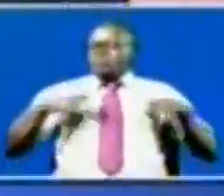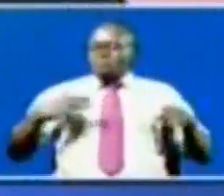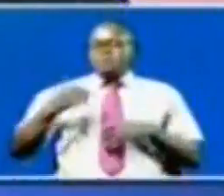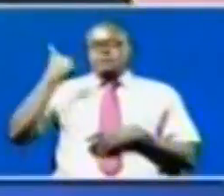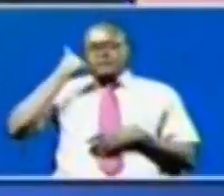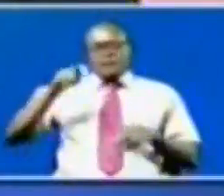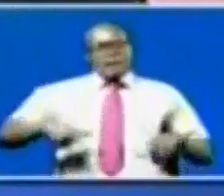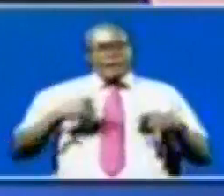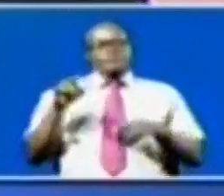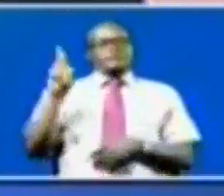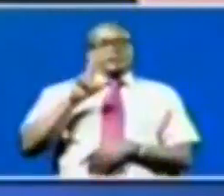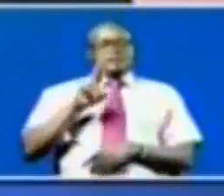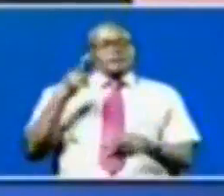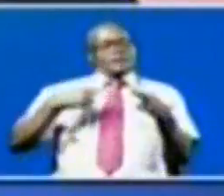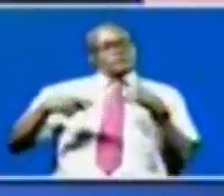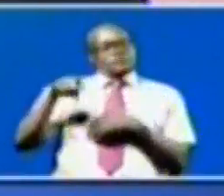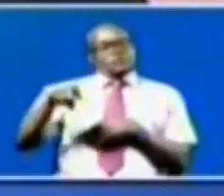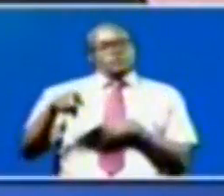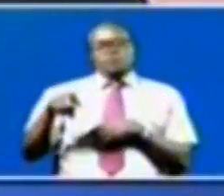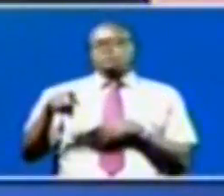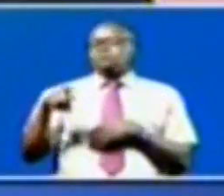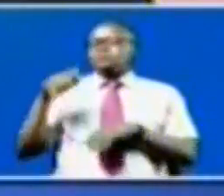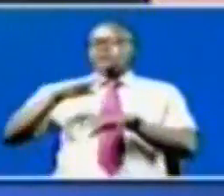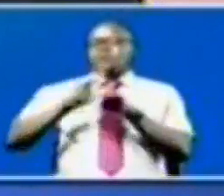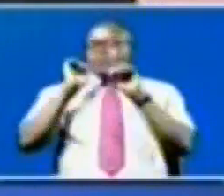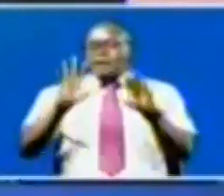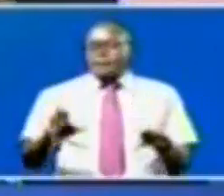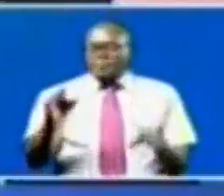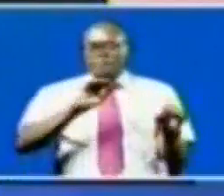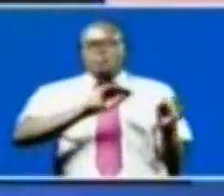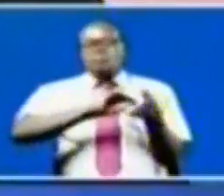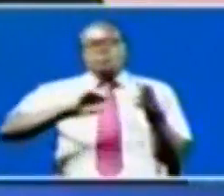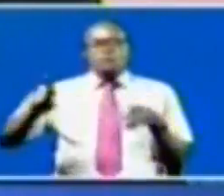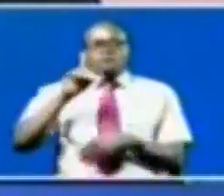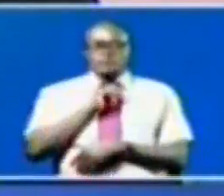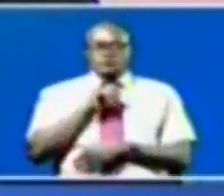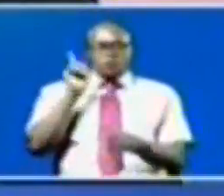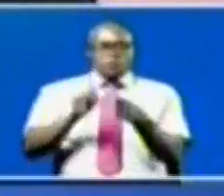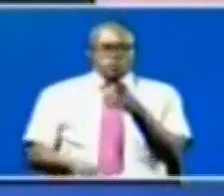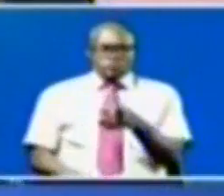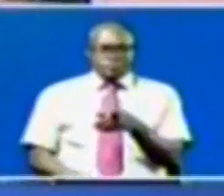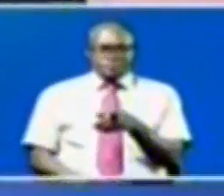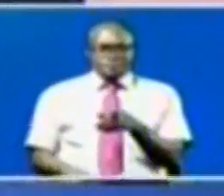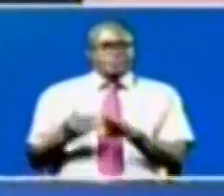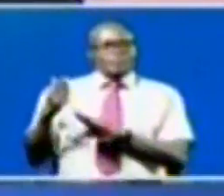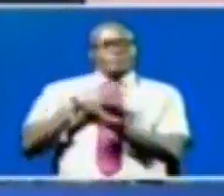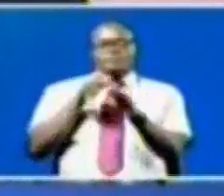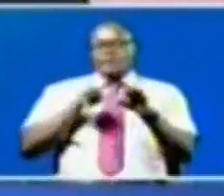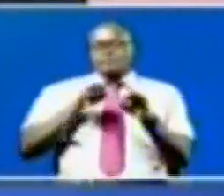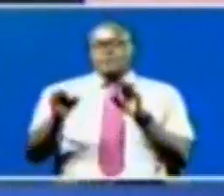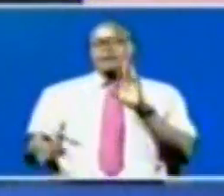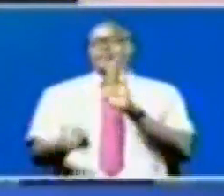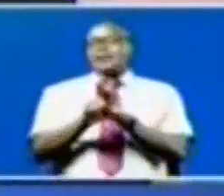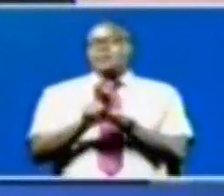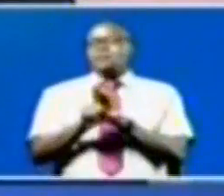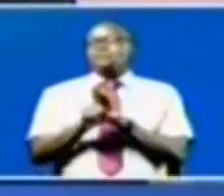danger. In my view, the revision did a very great injustice because it removed what was spelled out in law as